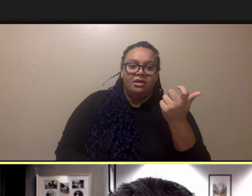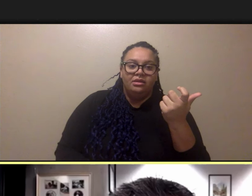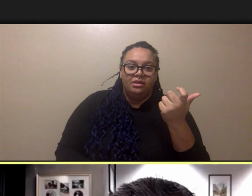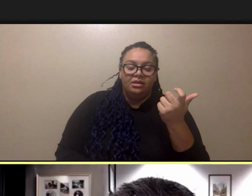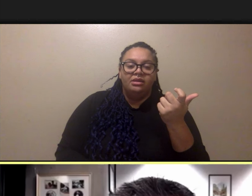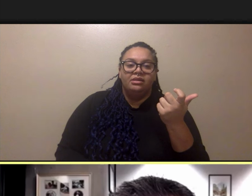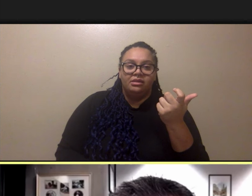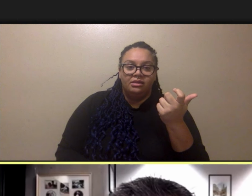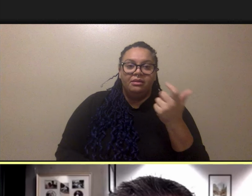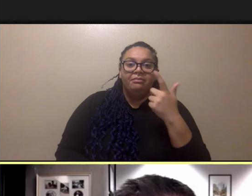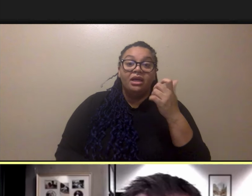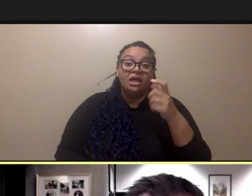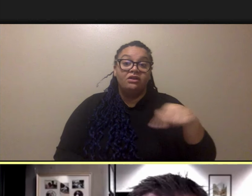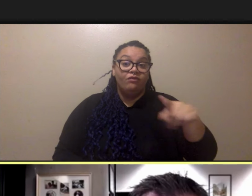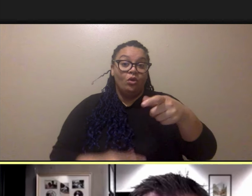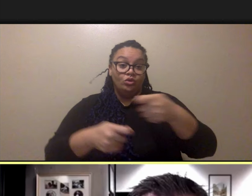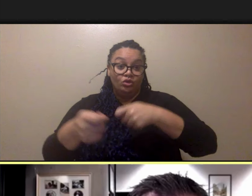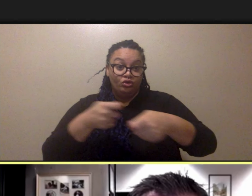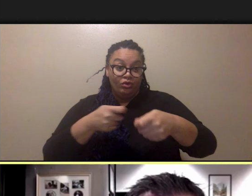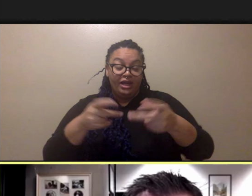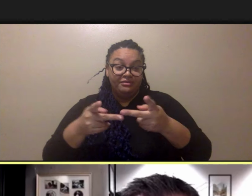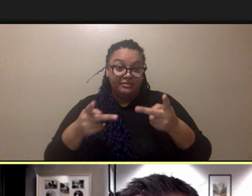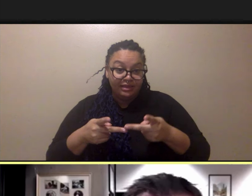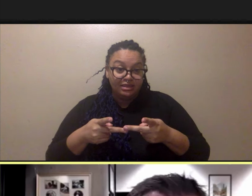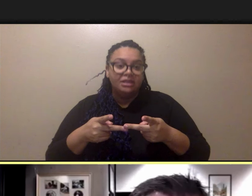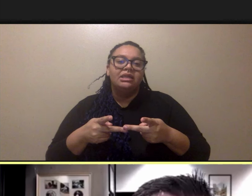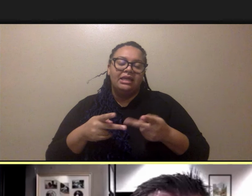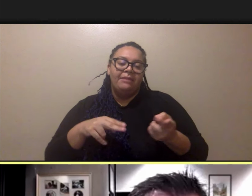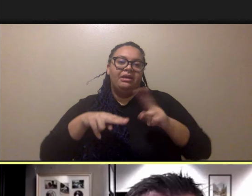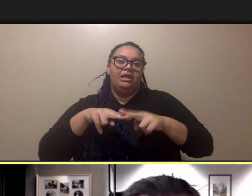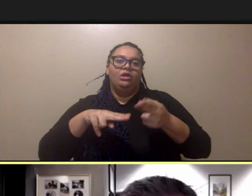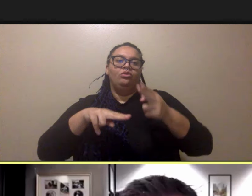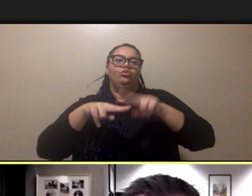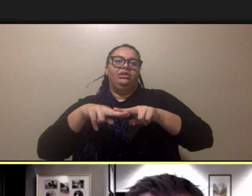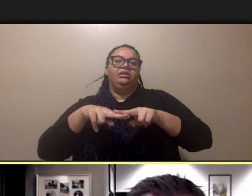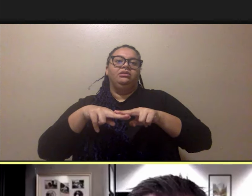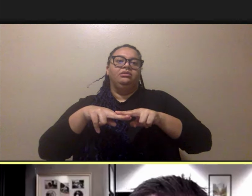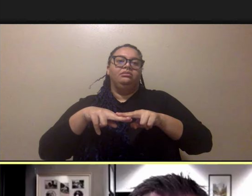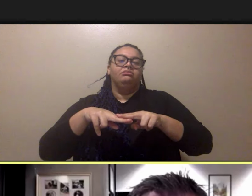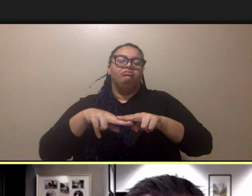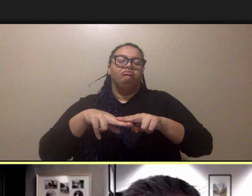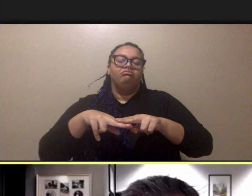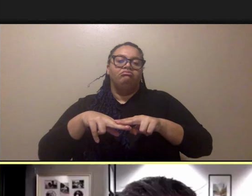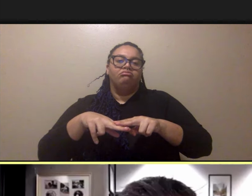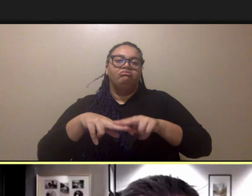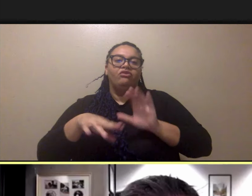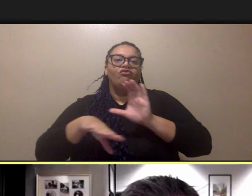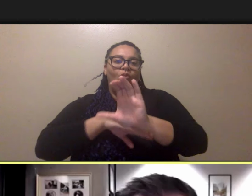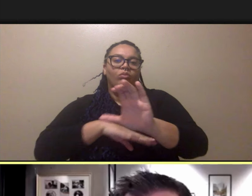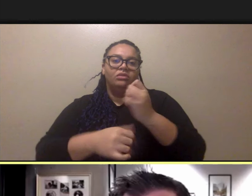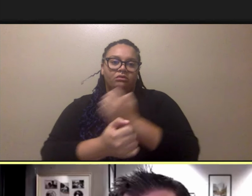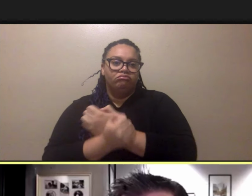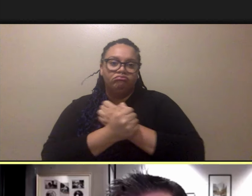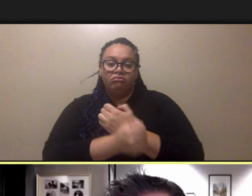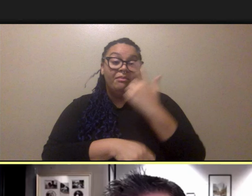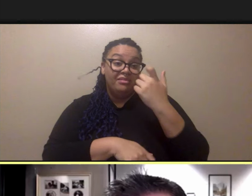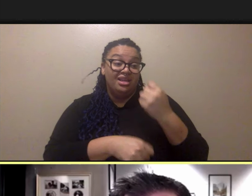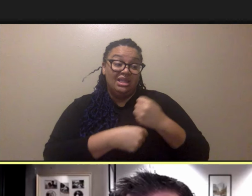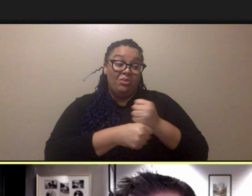trade outposts that had been established, became an increasing source of labor for these Caribbean plantations that were producing a very lucrative product, sugar.